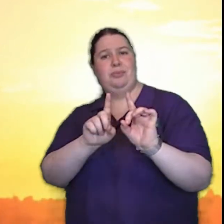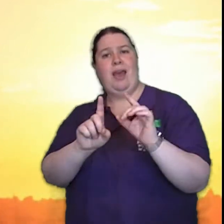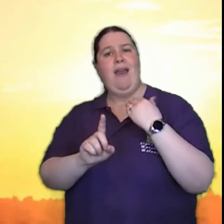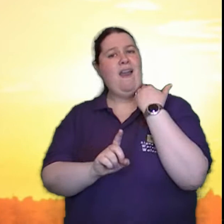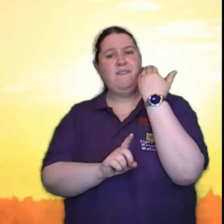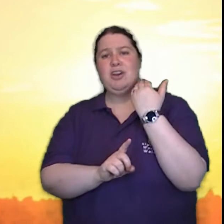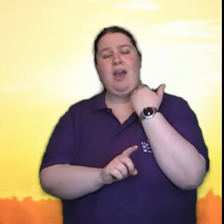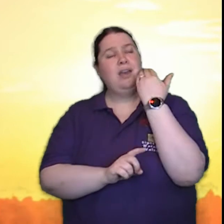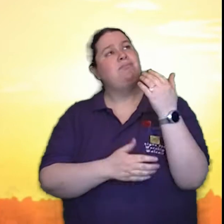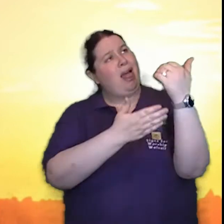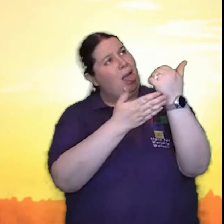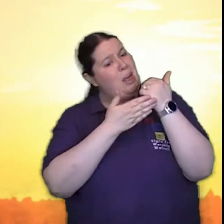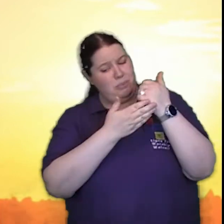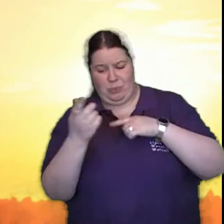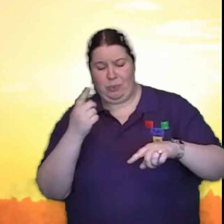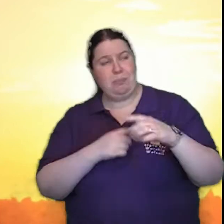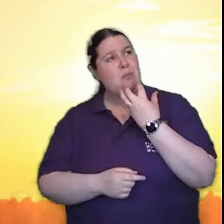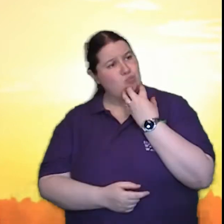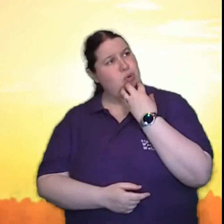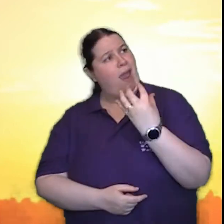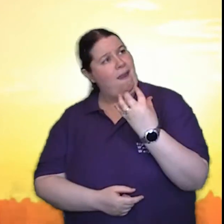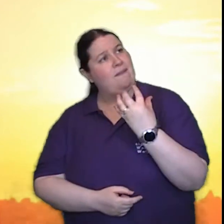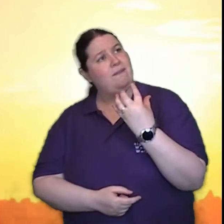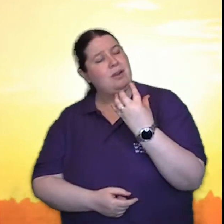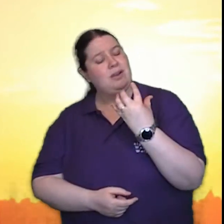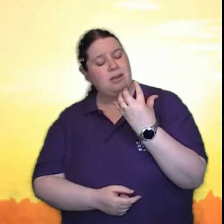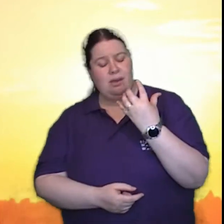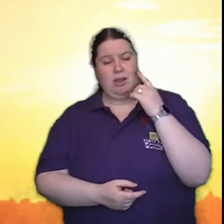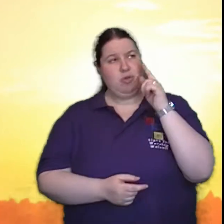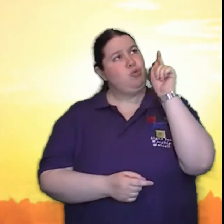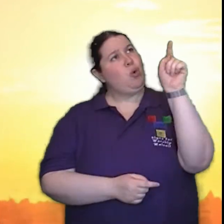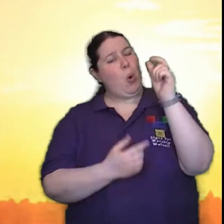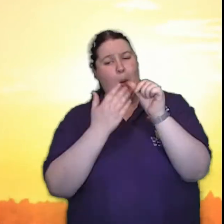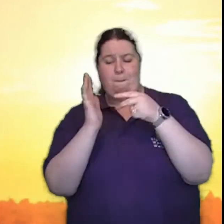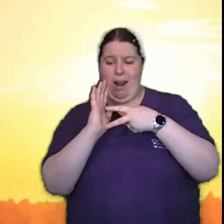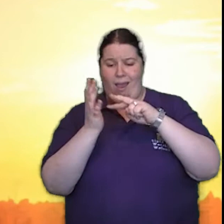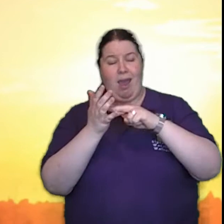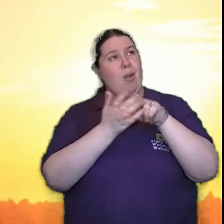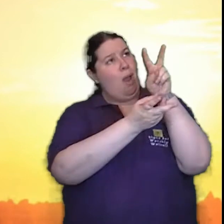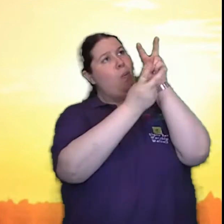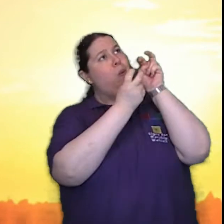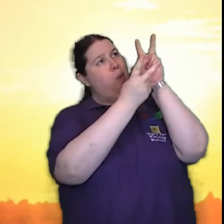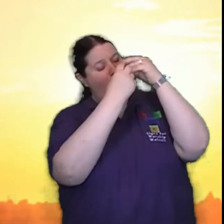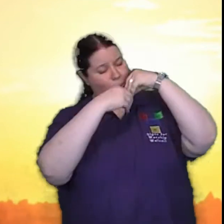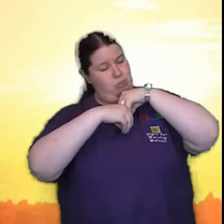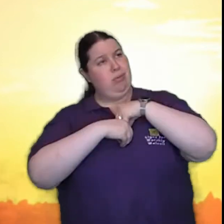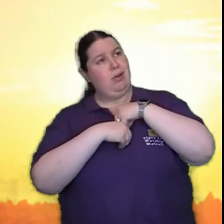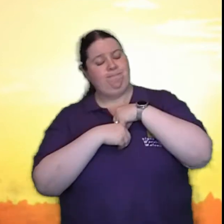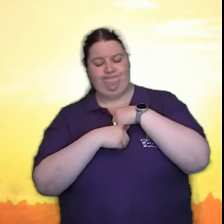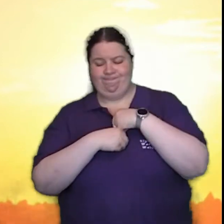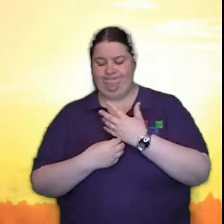for walking beside us every day. Help us to be brave like Esther and listen to your plans for our